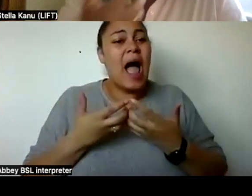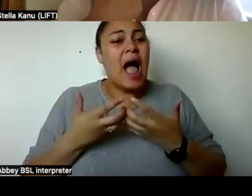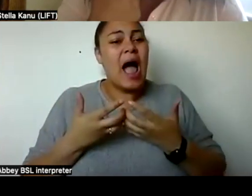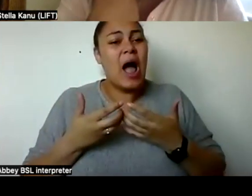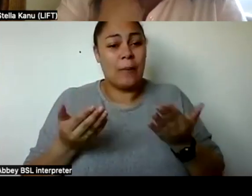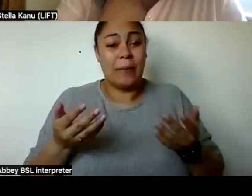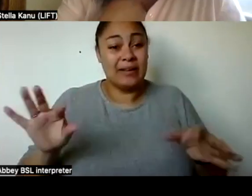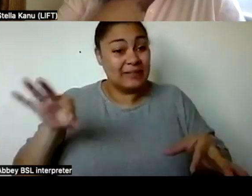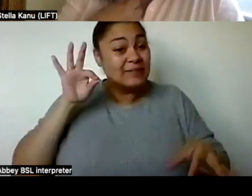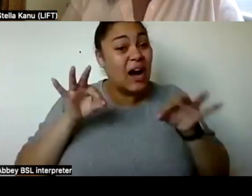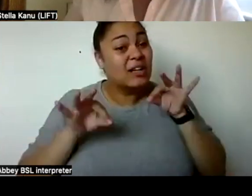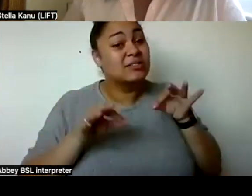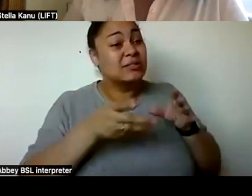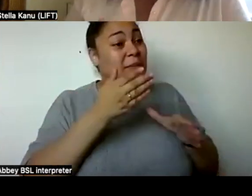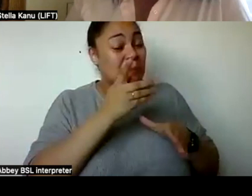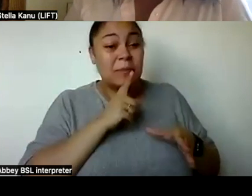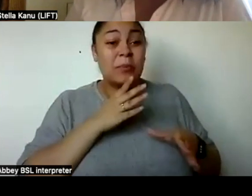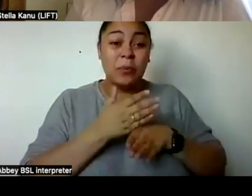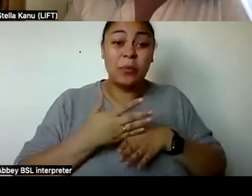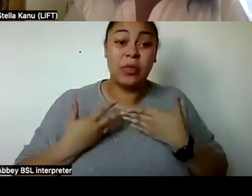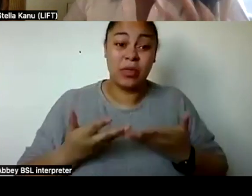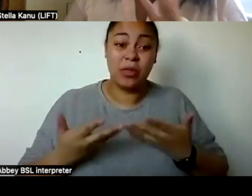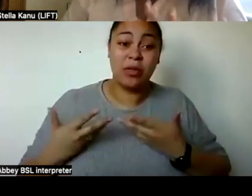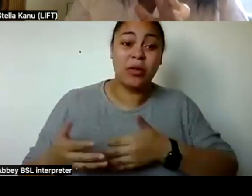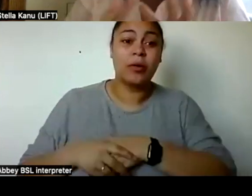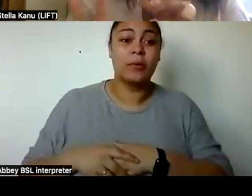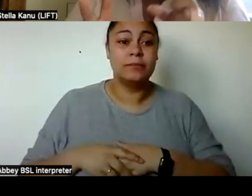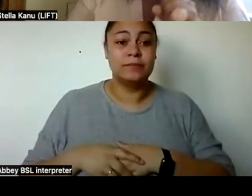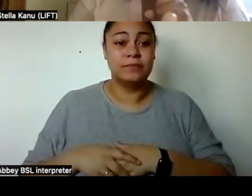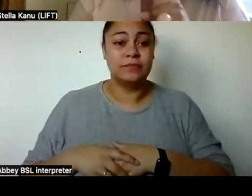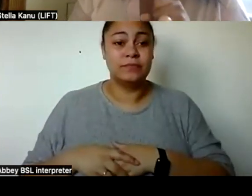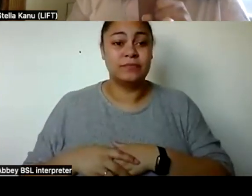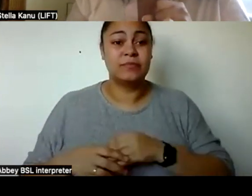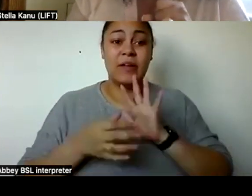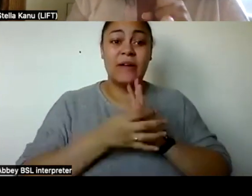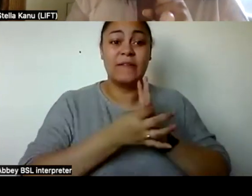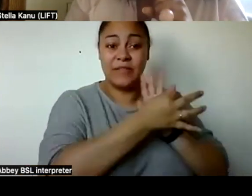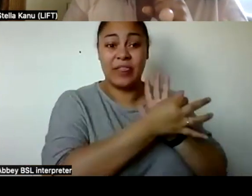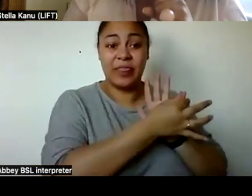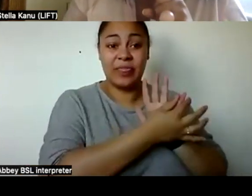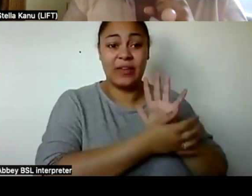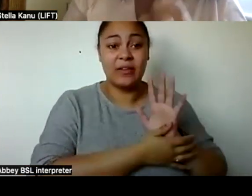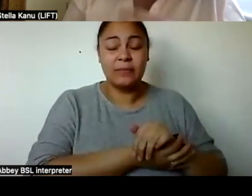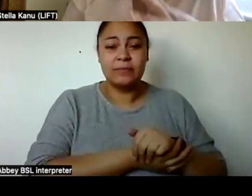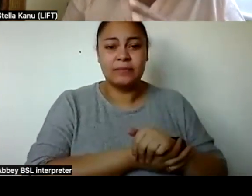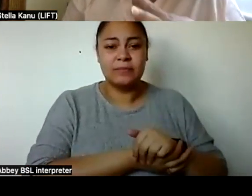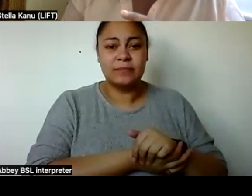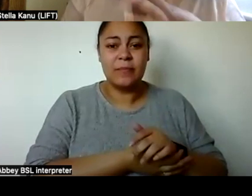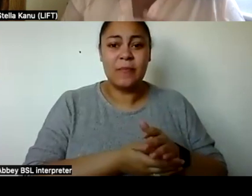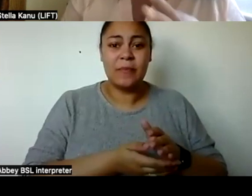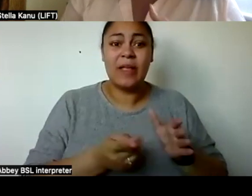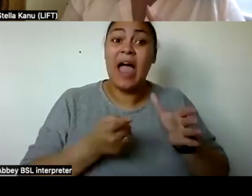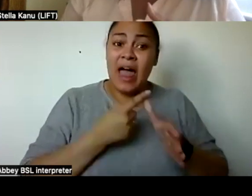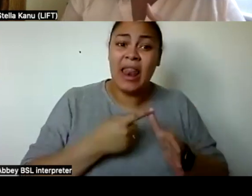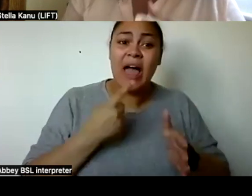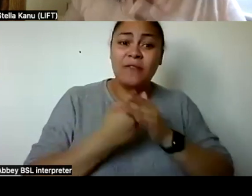and working with people. And that enables us also, I think, for the fifth thing for me, which is around, you know, allowing freelancers